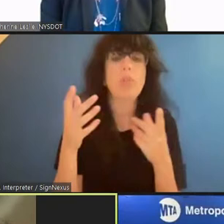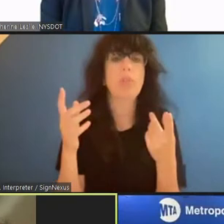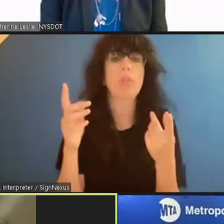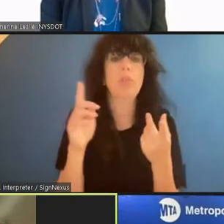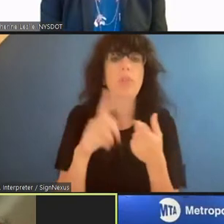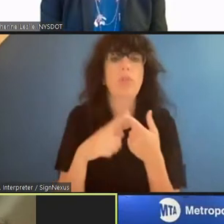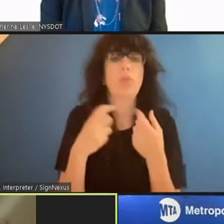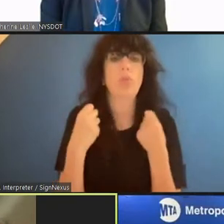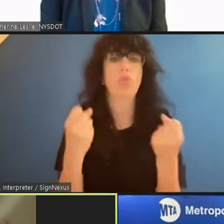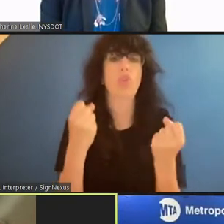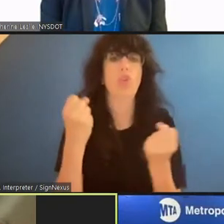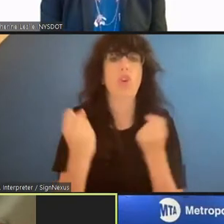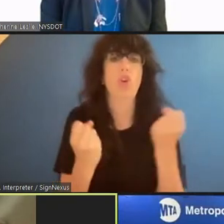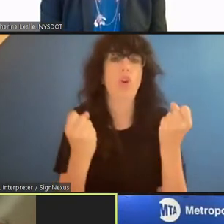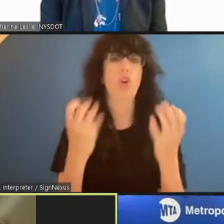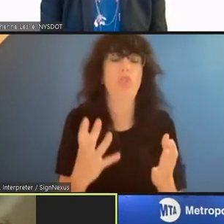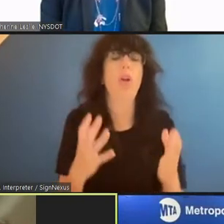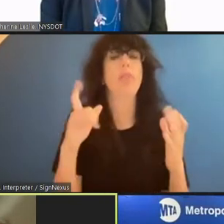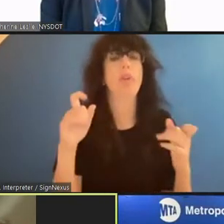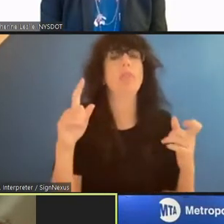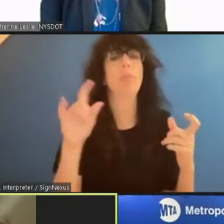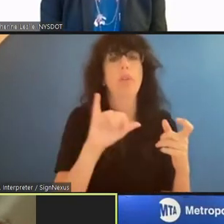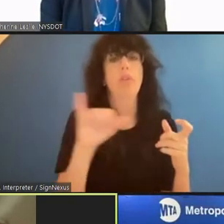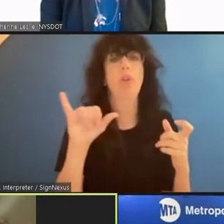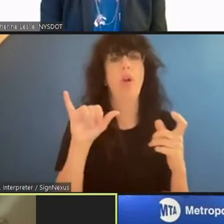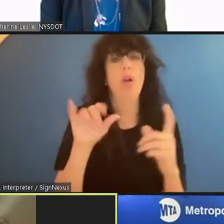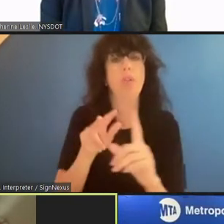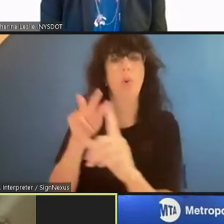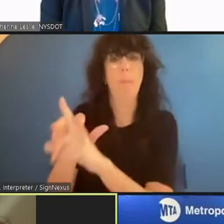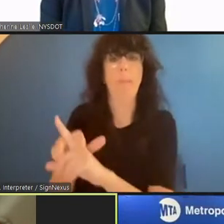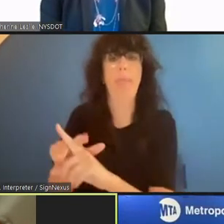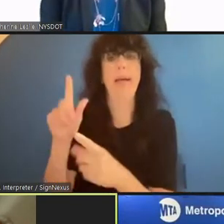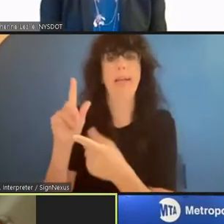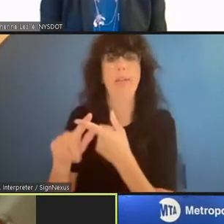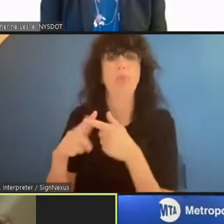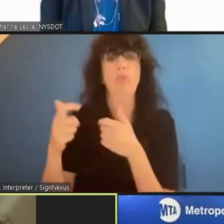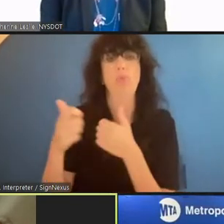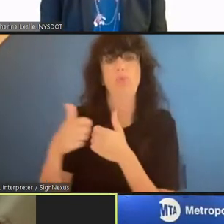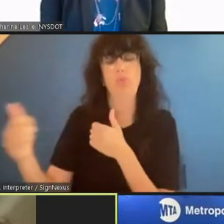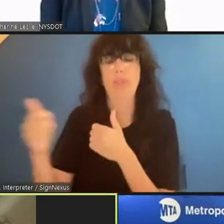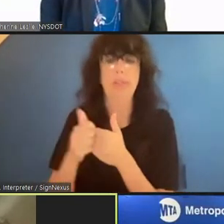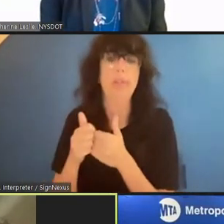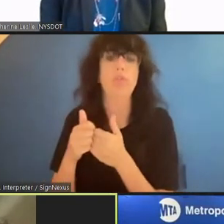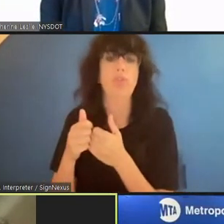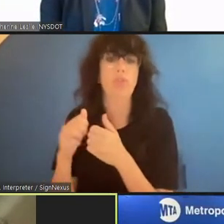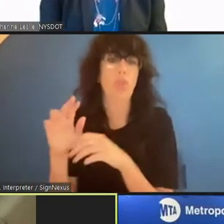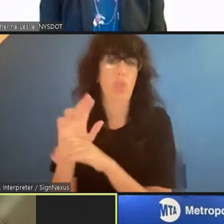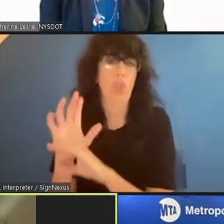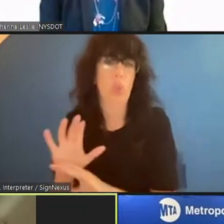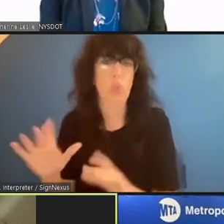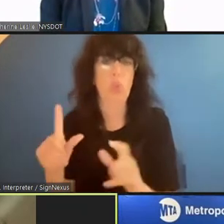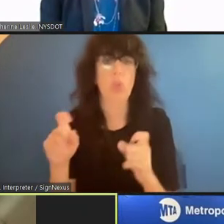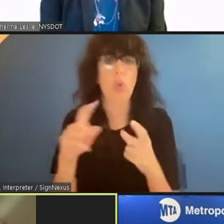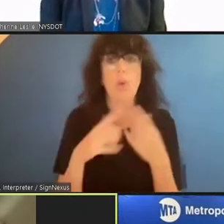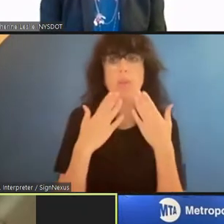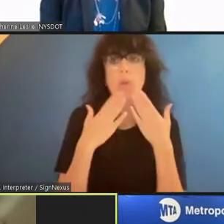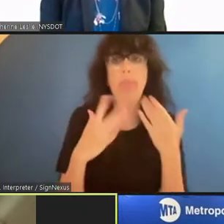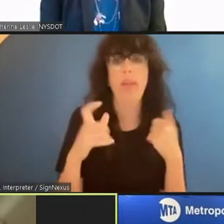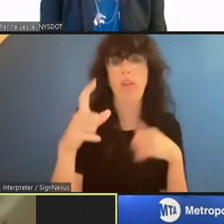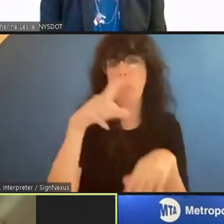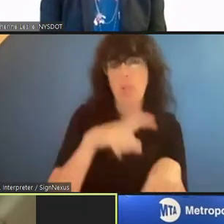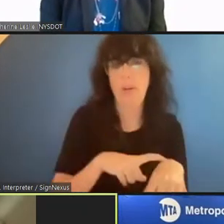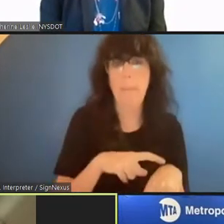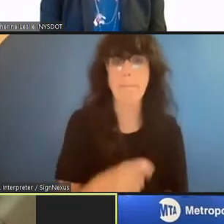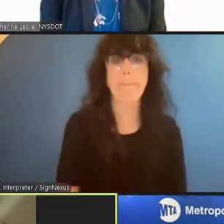car drivers must also apply to public transit users otherwise it's unfair and regressive i want to thank you for your time